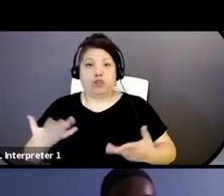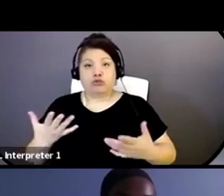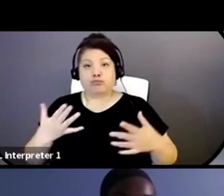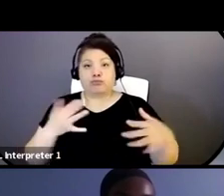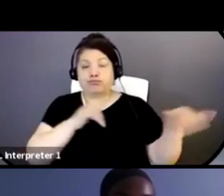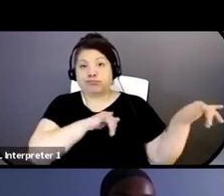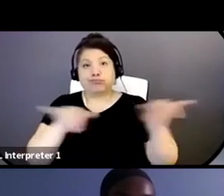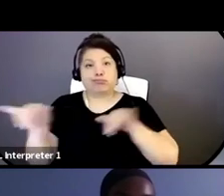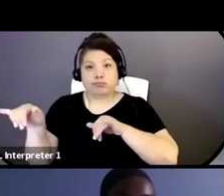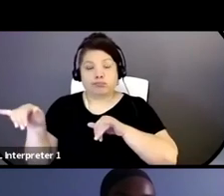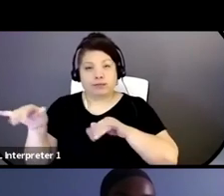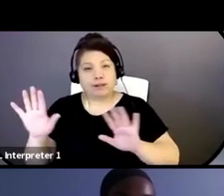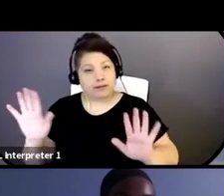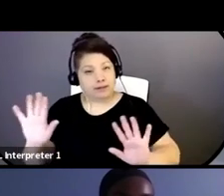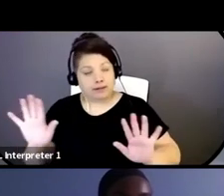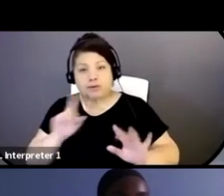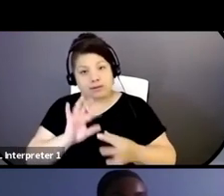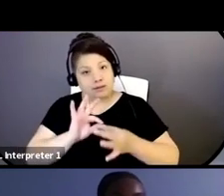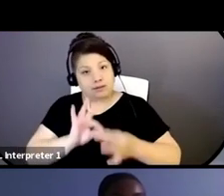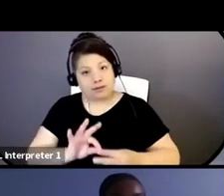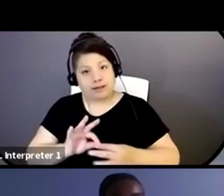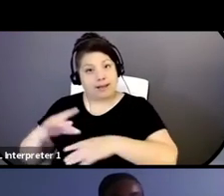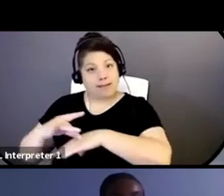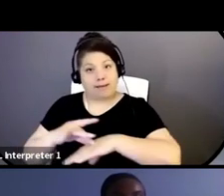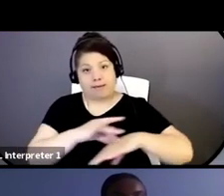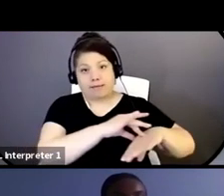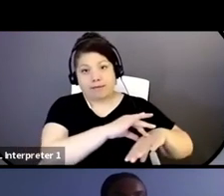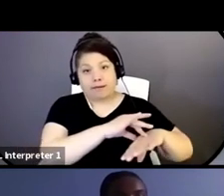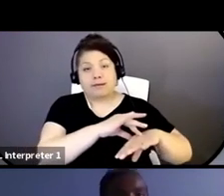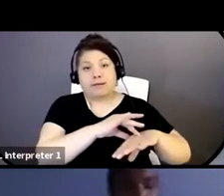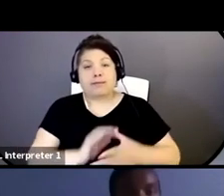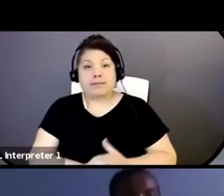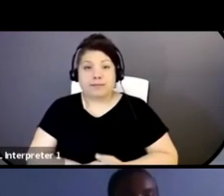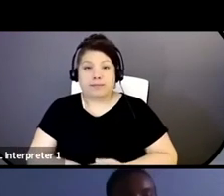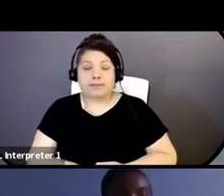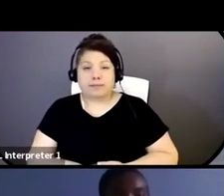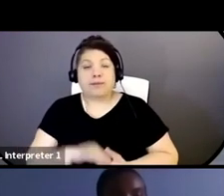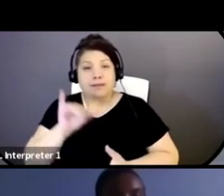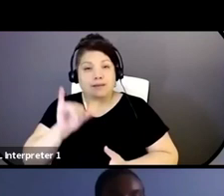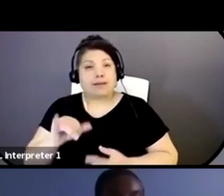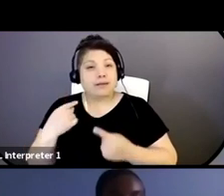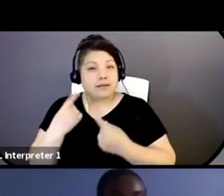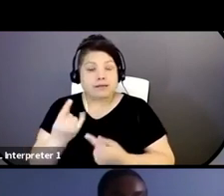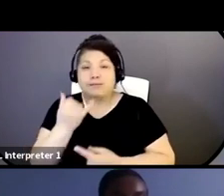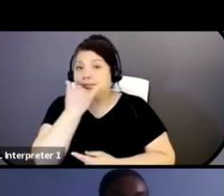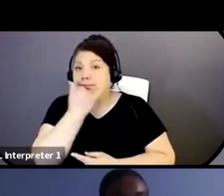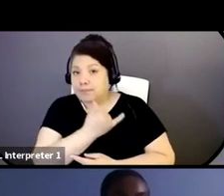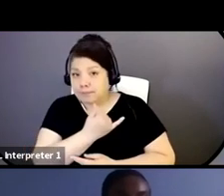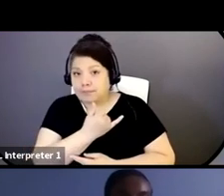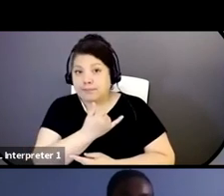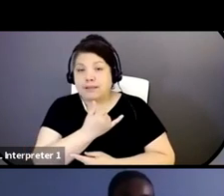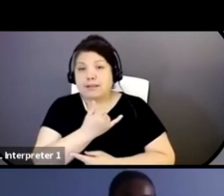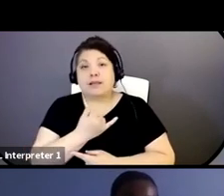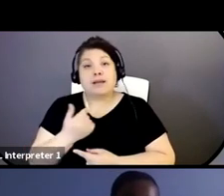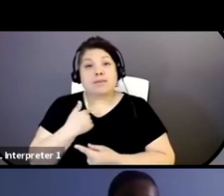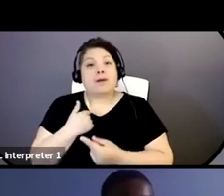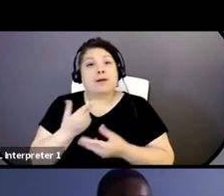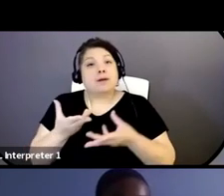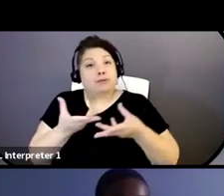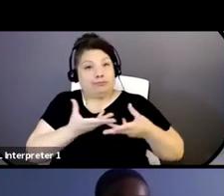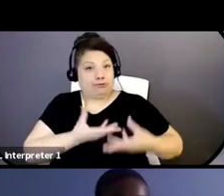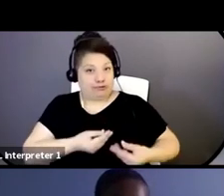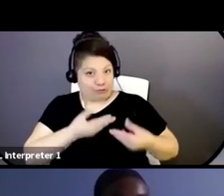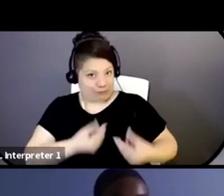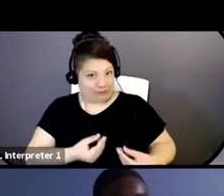a really a root of a lot of like misguided directions. Misguided is a very, very gentle, generous way of